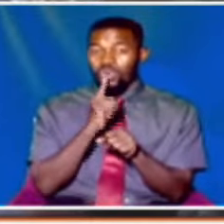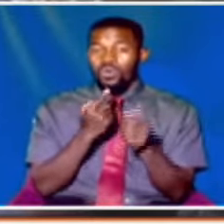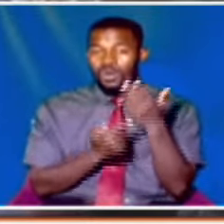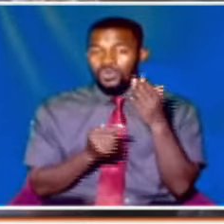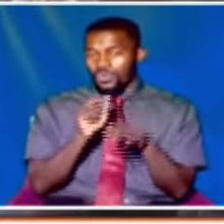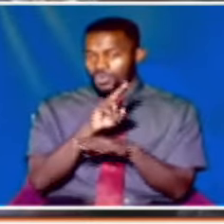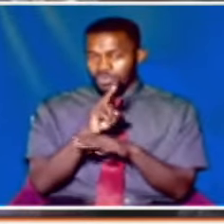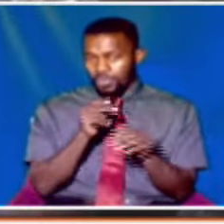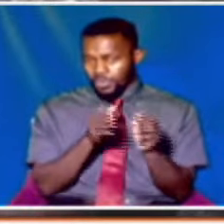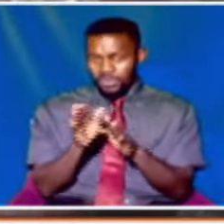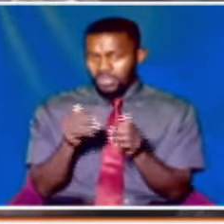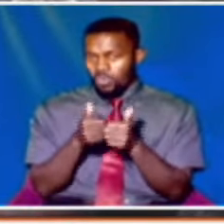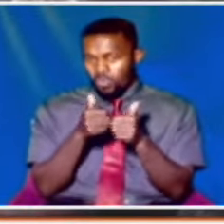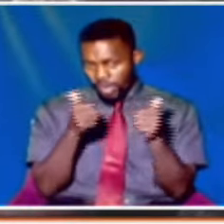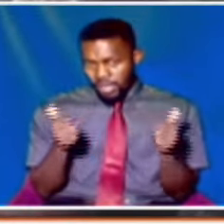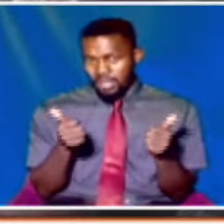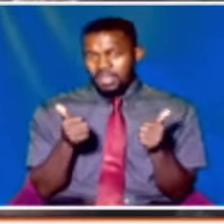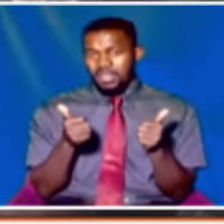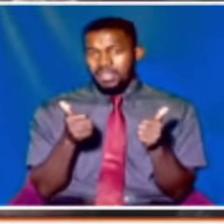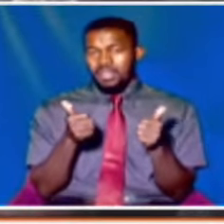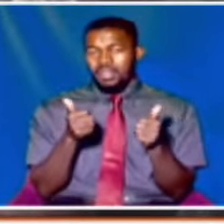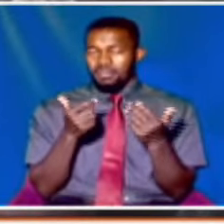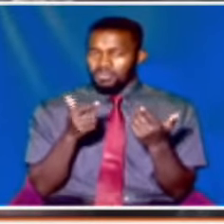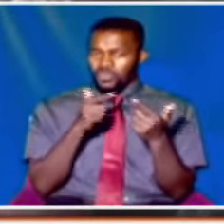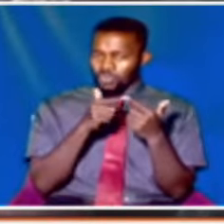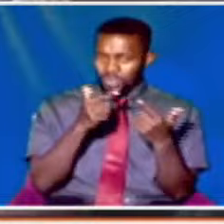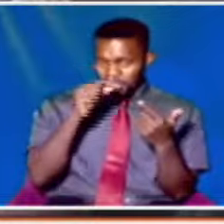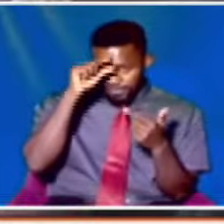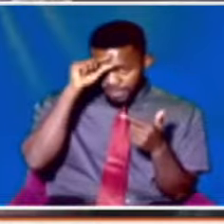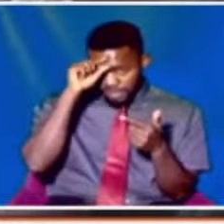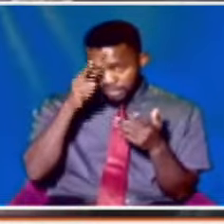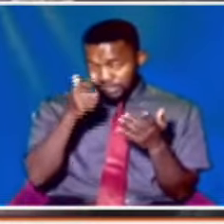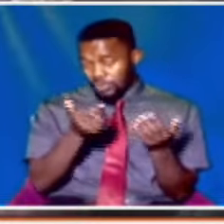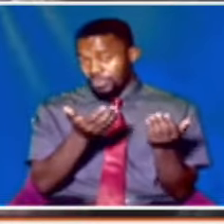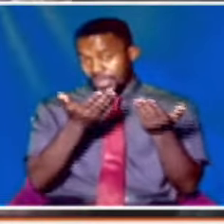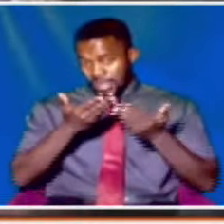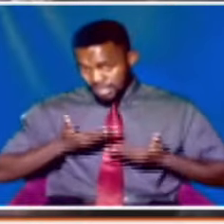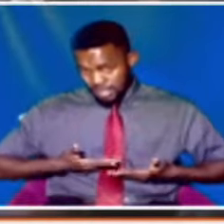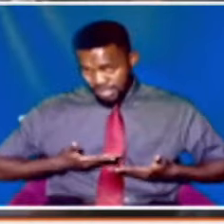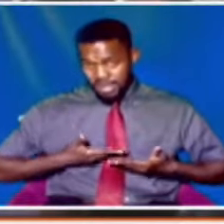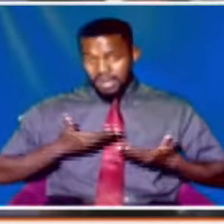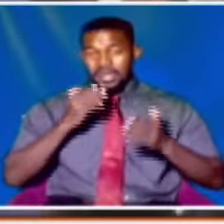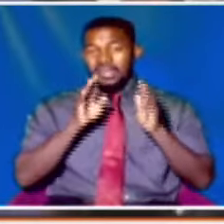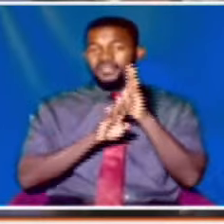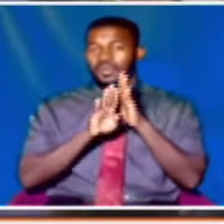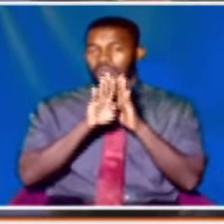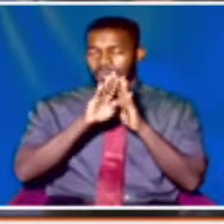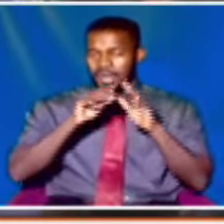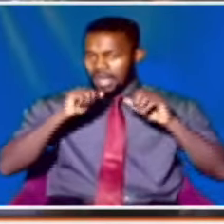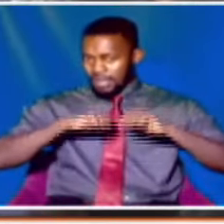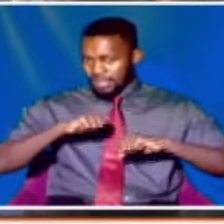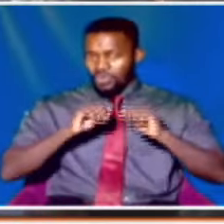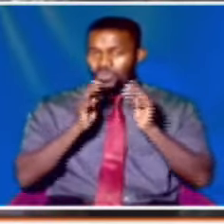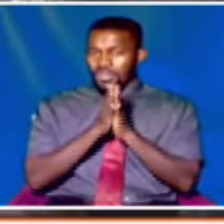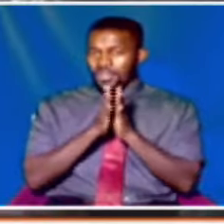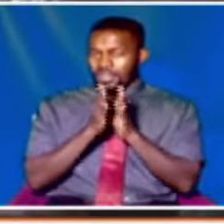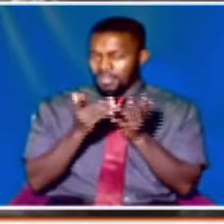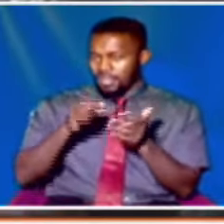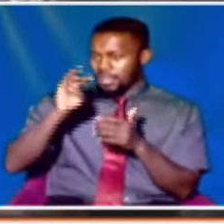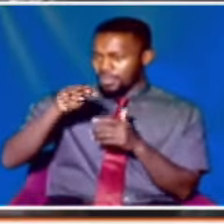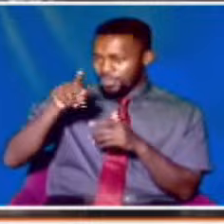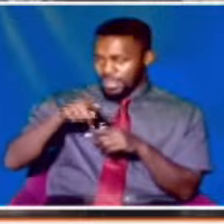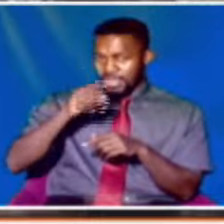nafasi zetu kwa serikali kuleta maendeleo kwa wananchi wetu. And I want to agree with Mheshimiwa Kionjori. We have